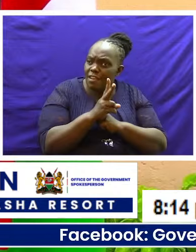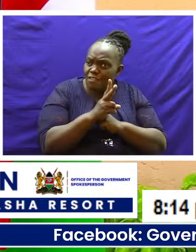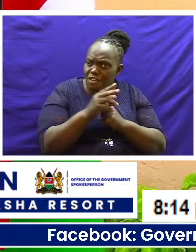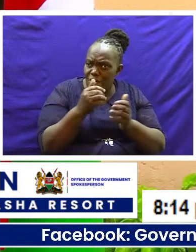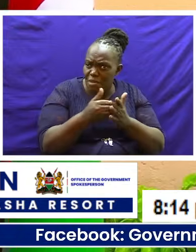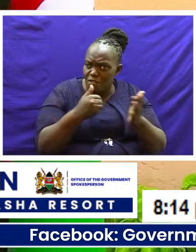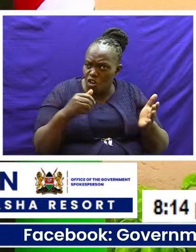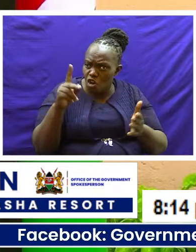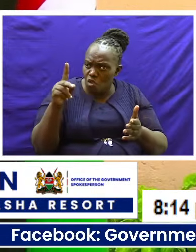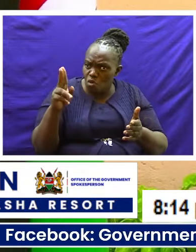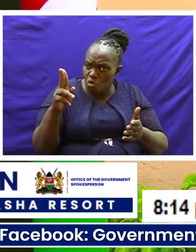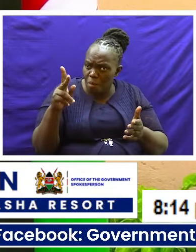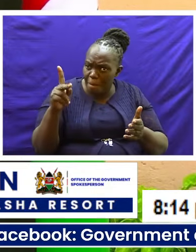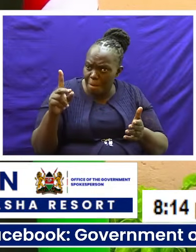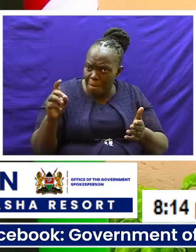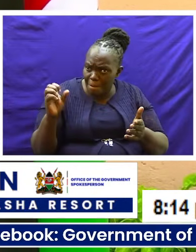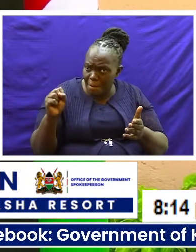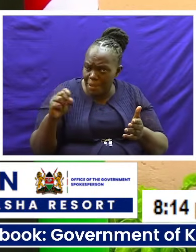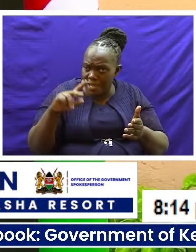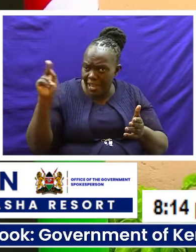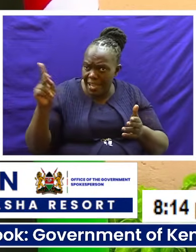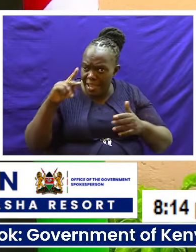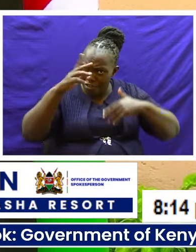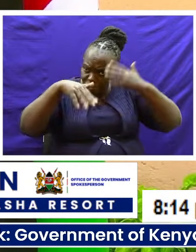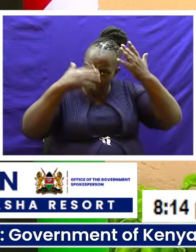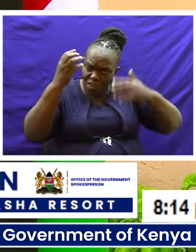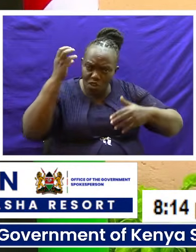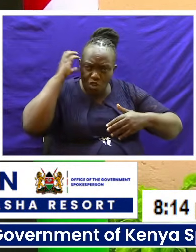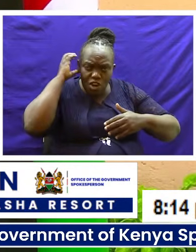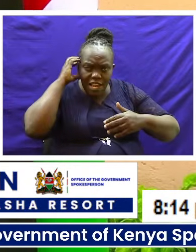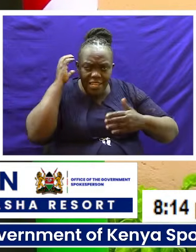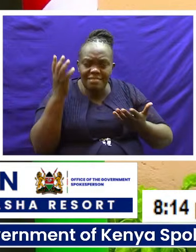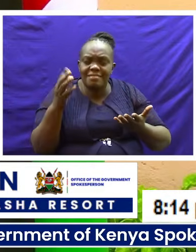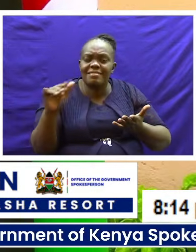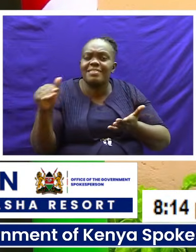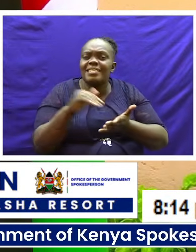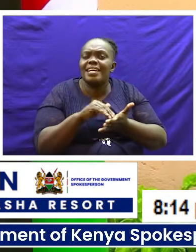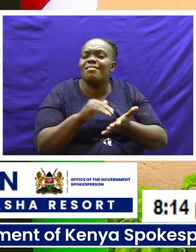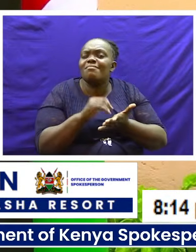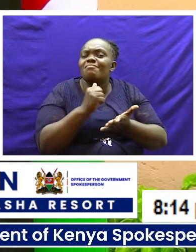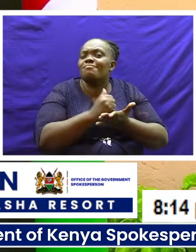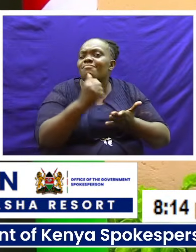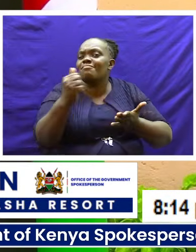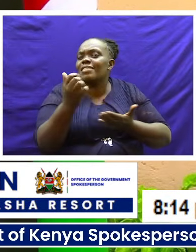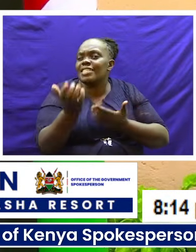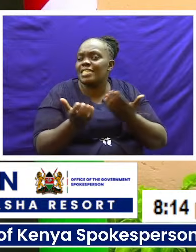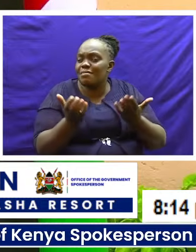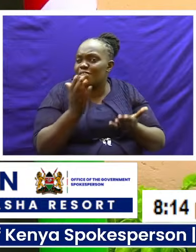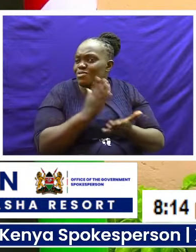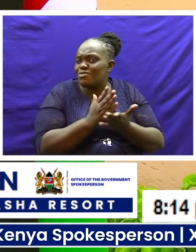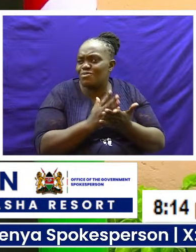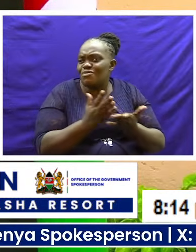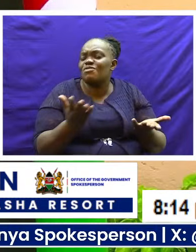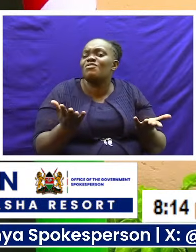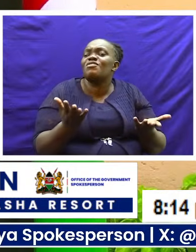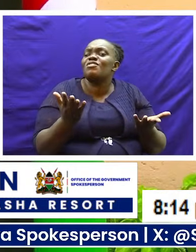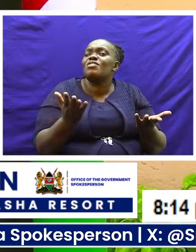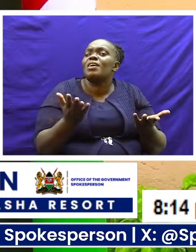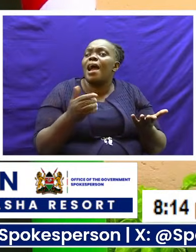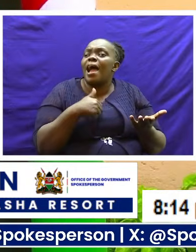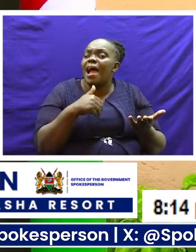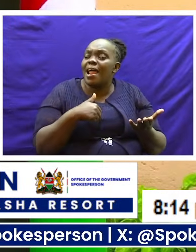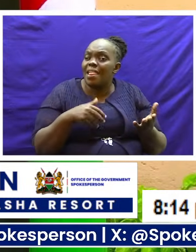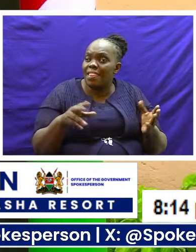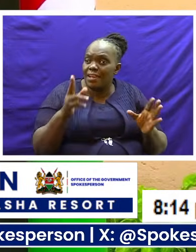Before KUCCPS, which is the Kenya Universities and Colleges Central Placement Service, quite a mouthful. Yes. We had the